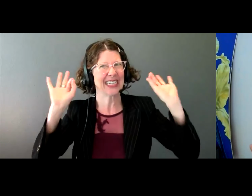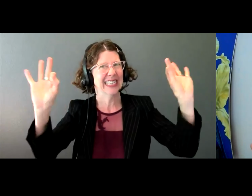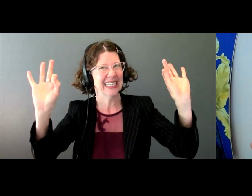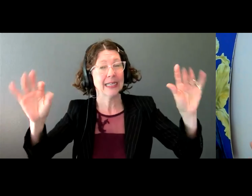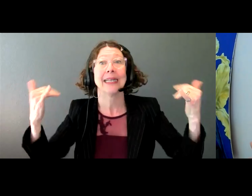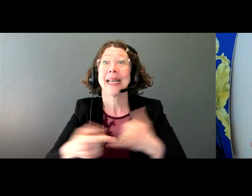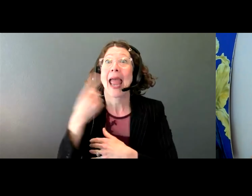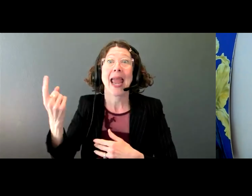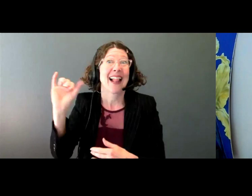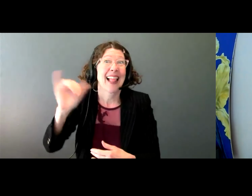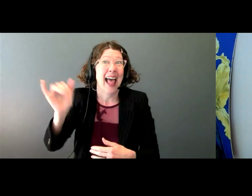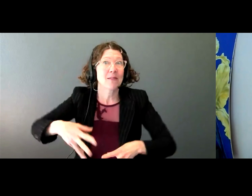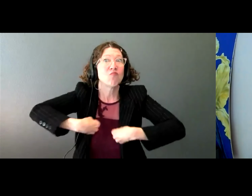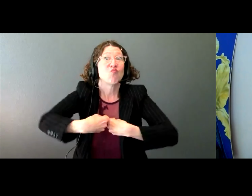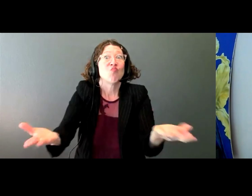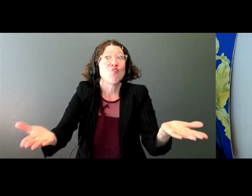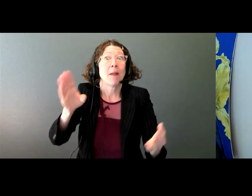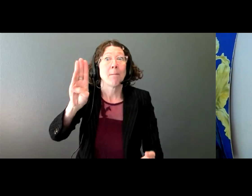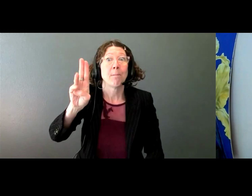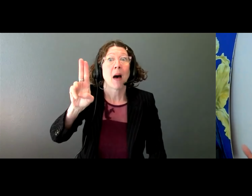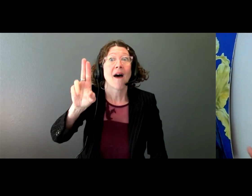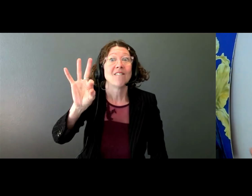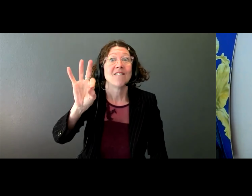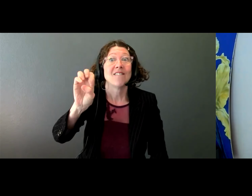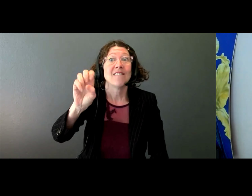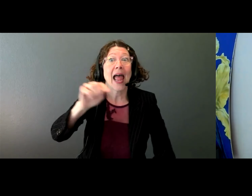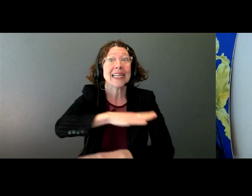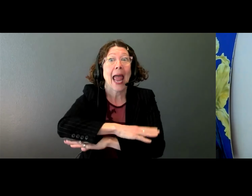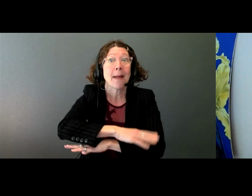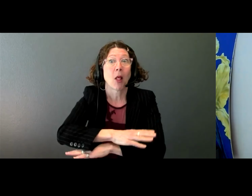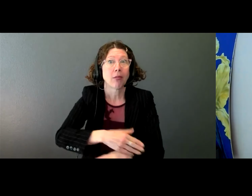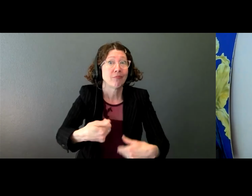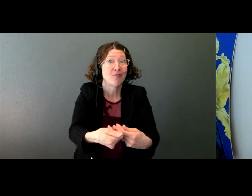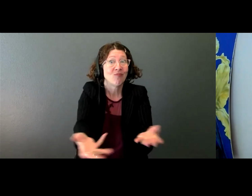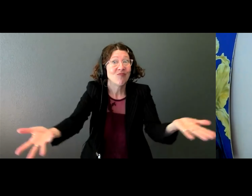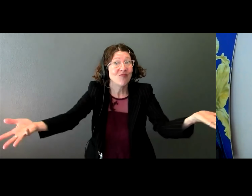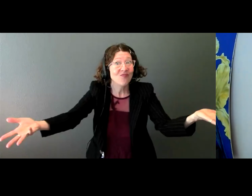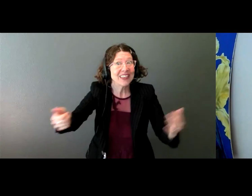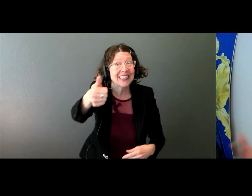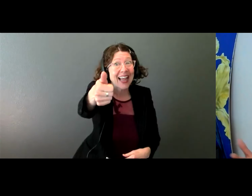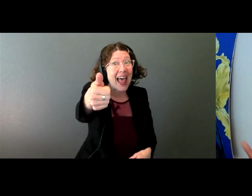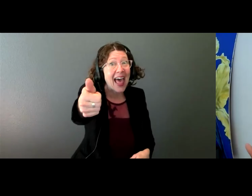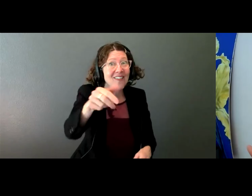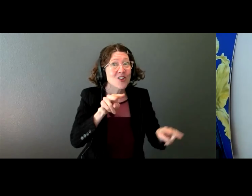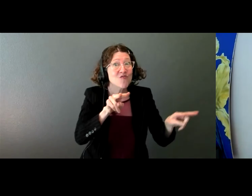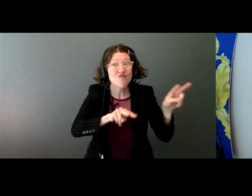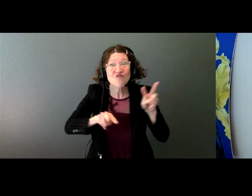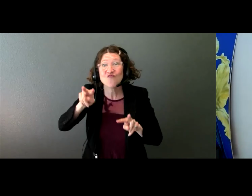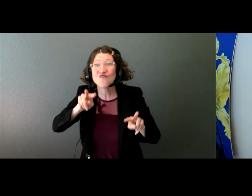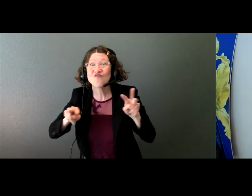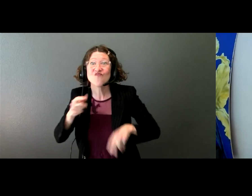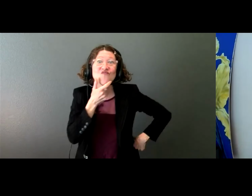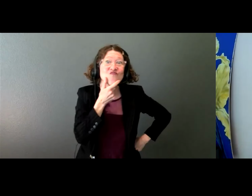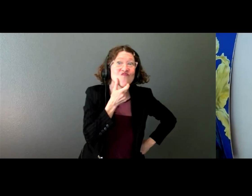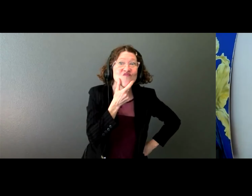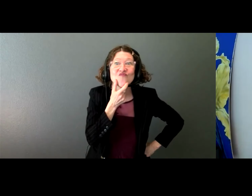table opportunities as you grow and determine what will be the best fit for where you want to take your